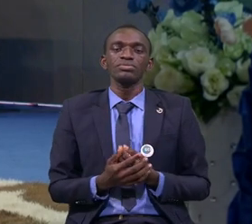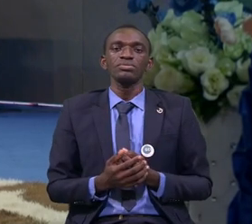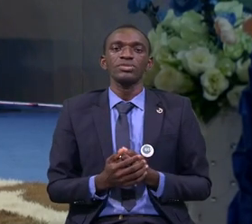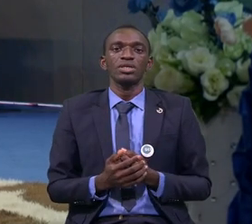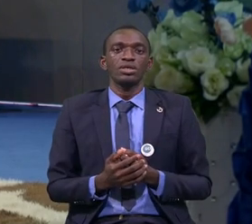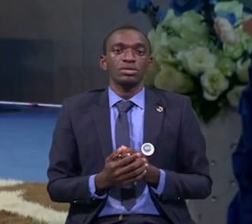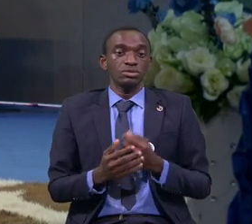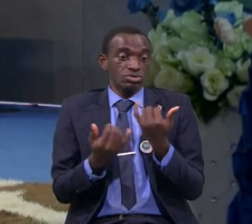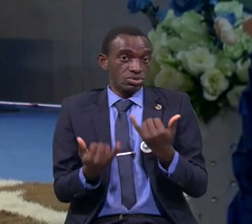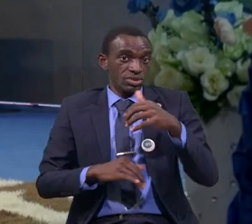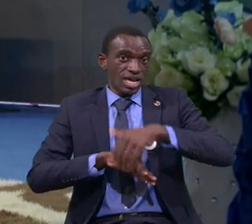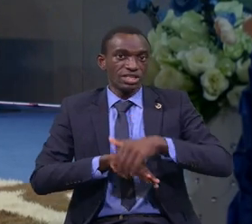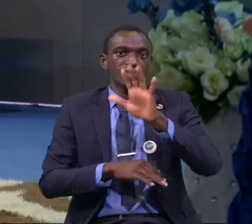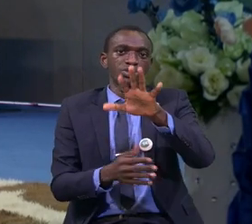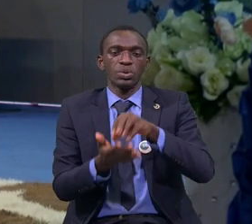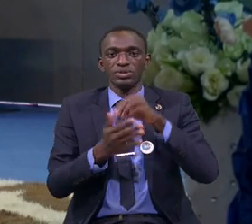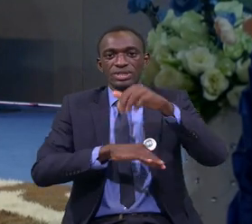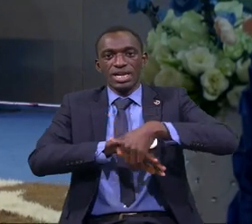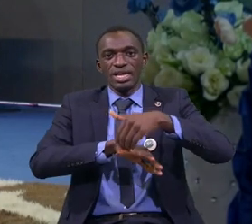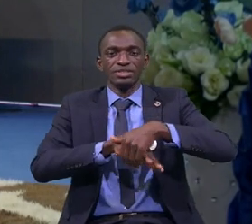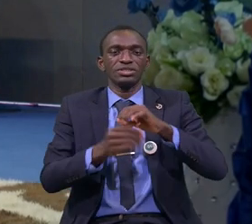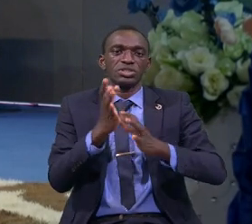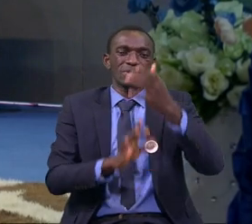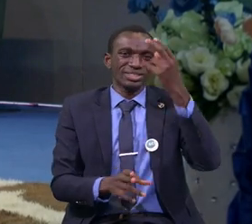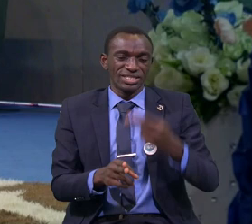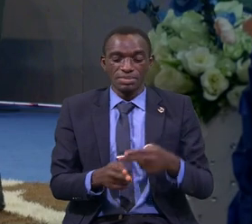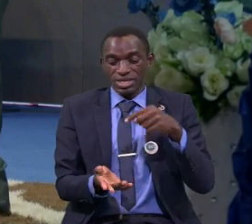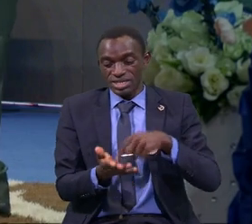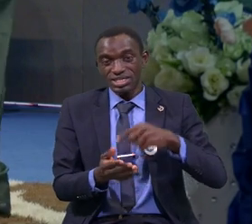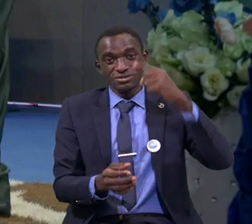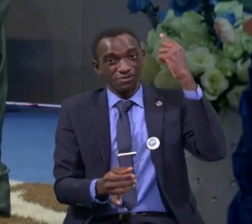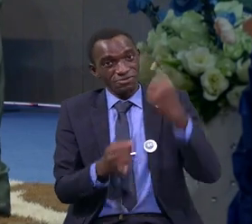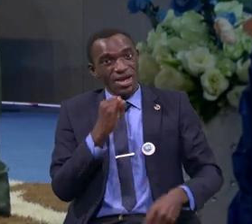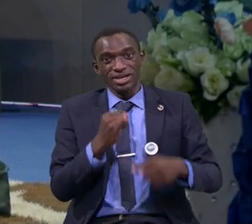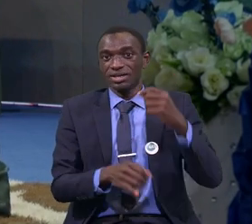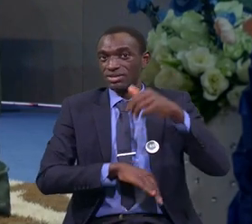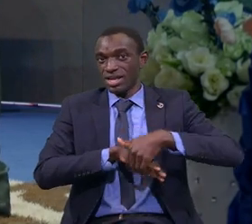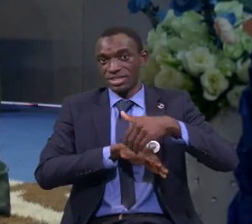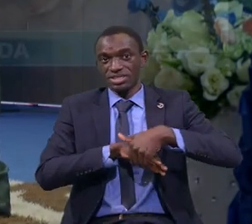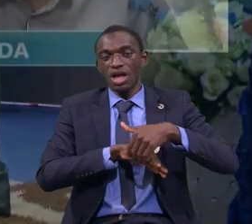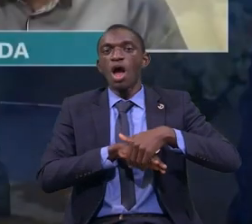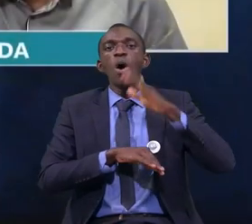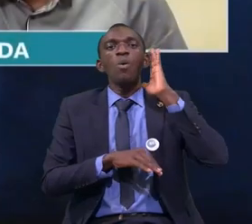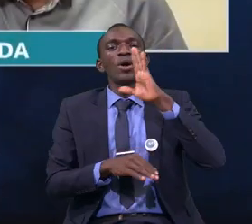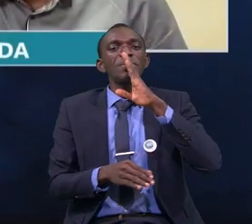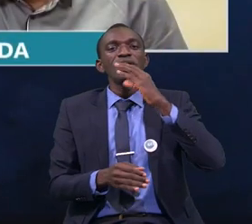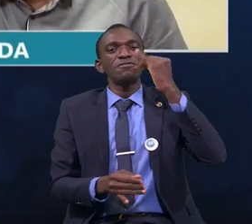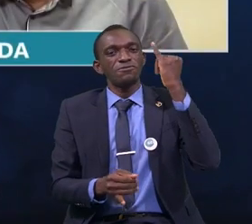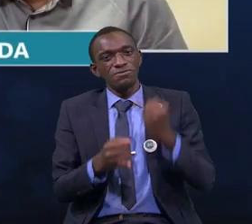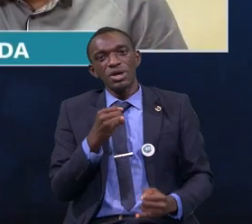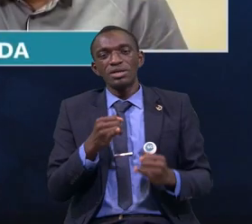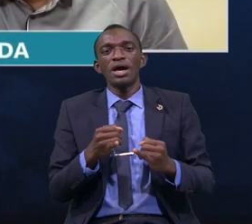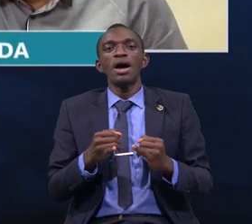Tonight is your night. This final night will deal a final blow to